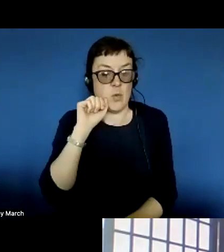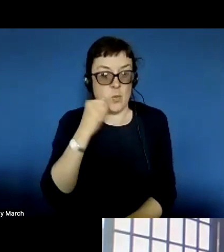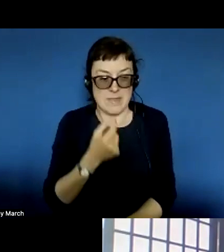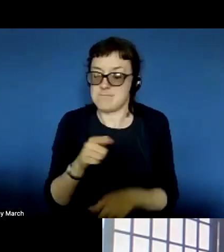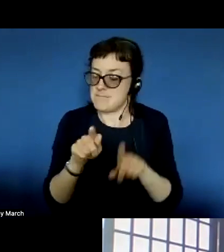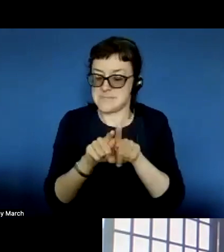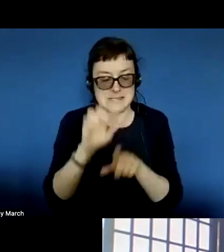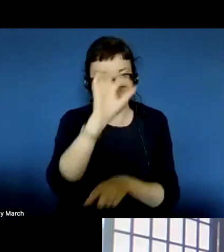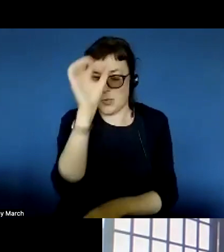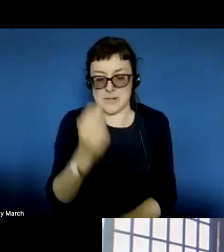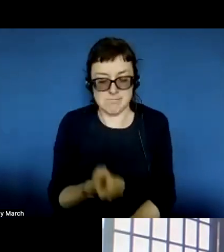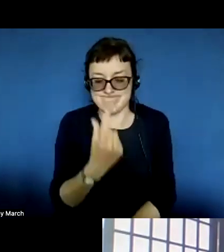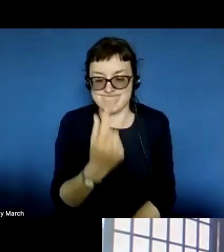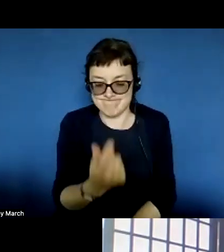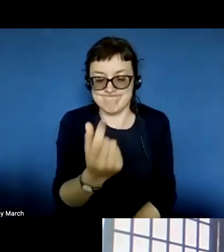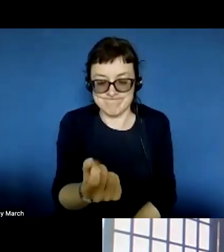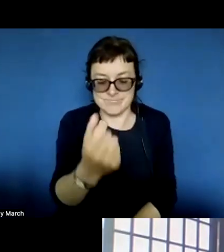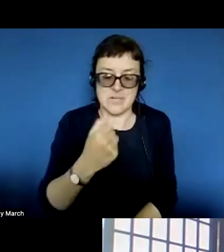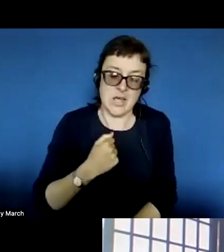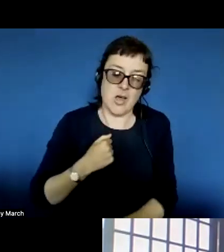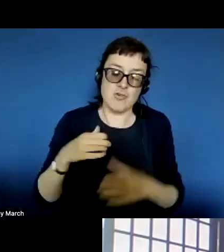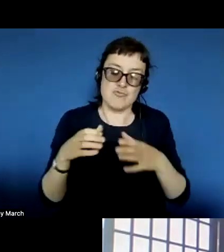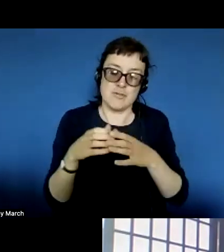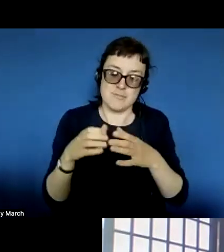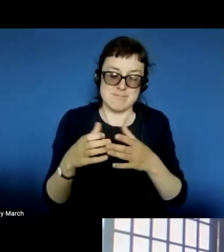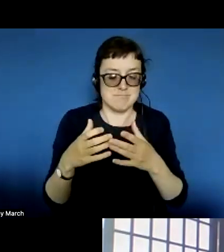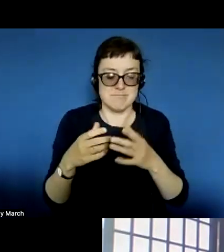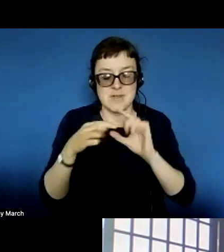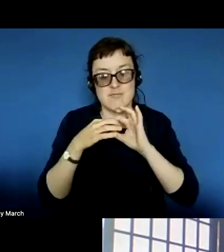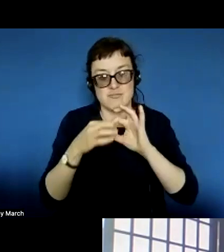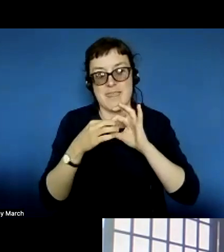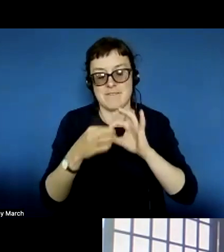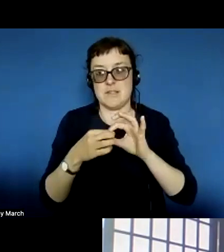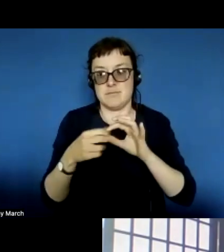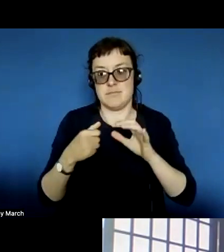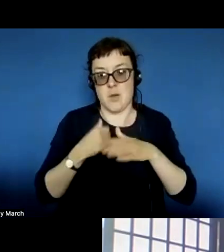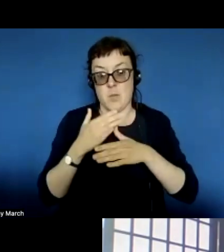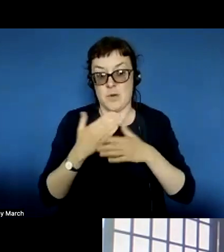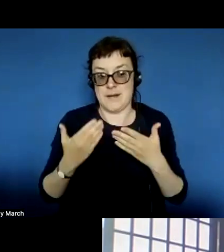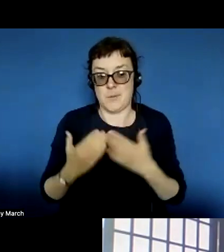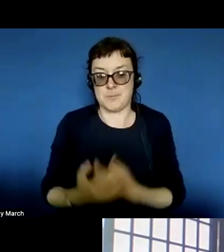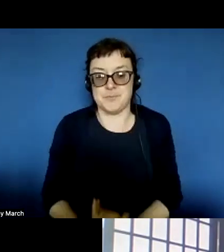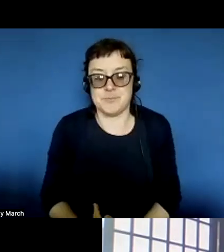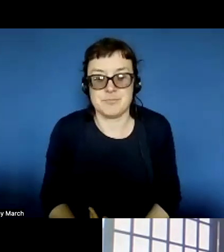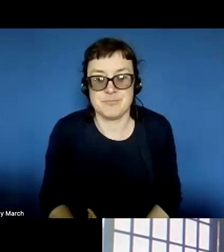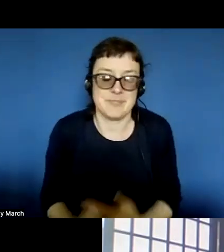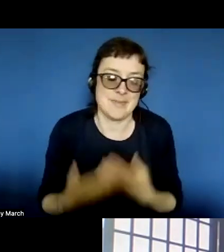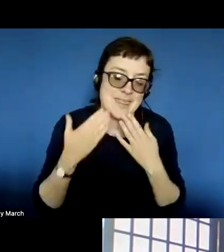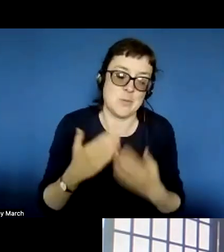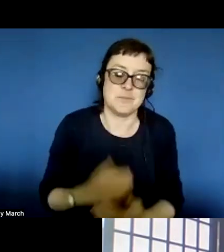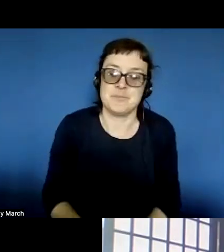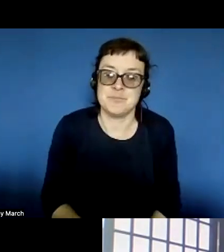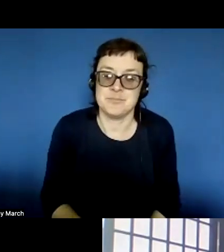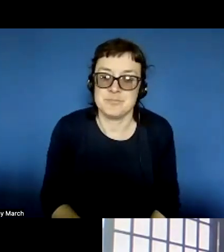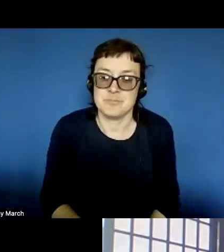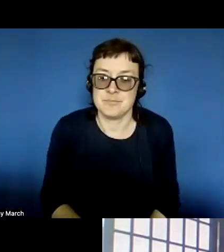part of this research group, because I think they're also relevant to this area of work. Yeah, so thank you for that.